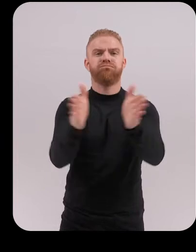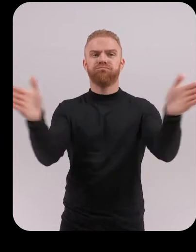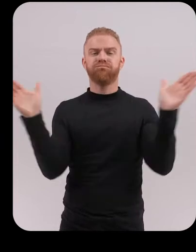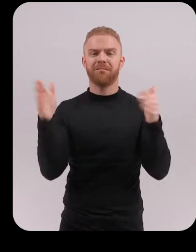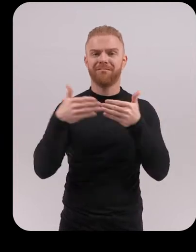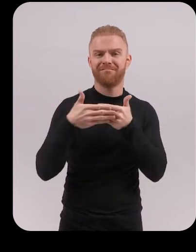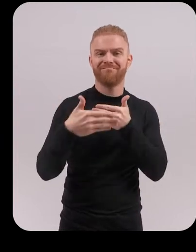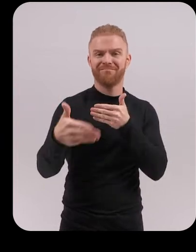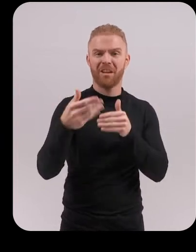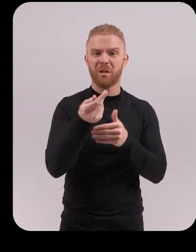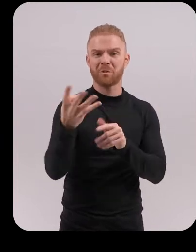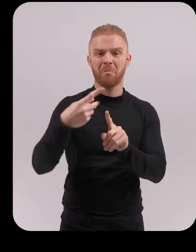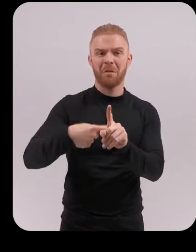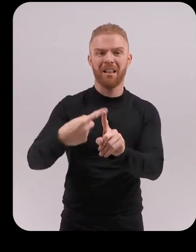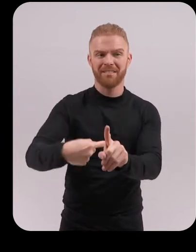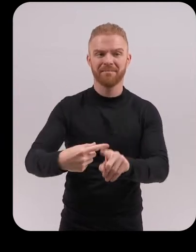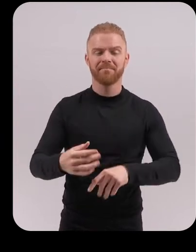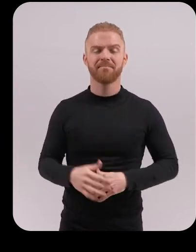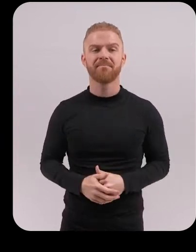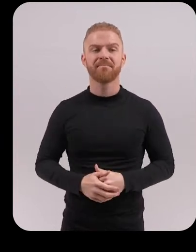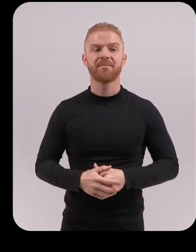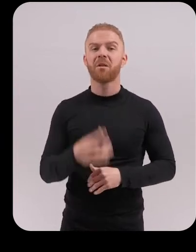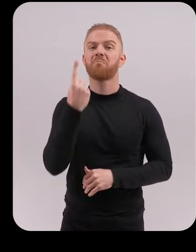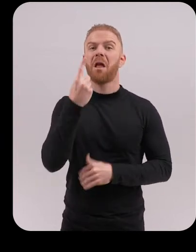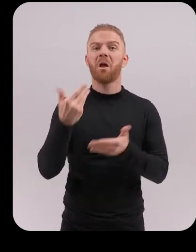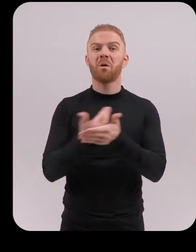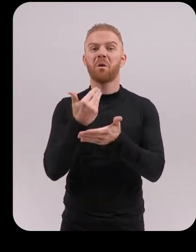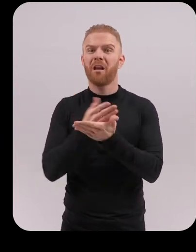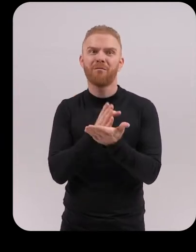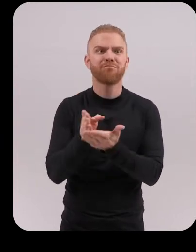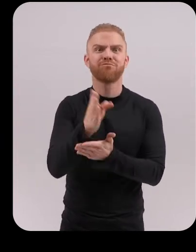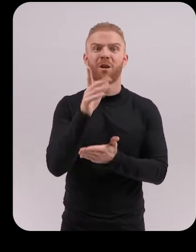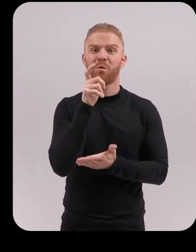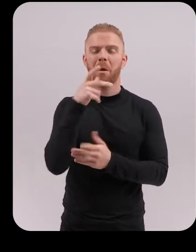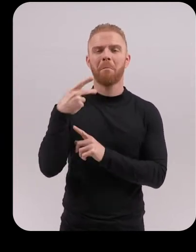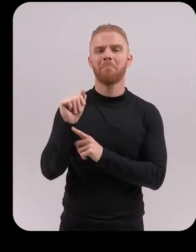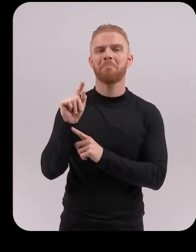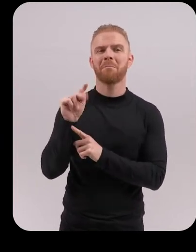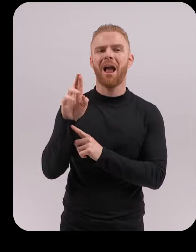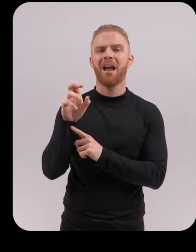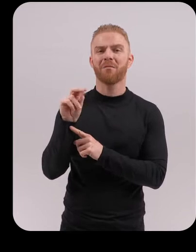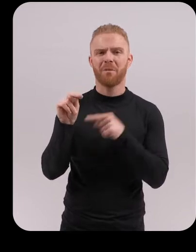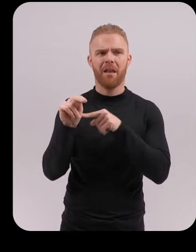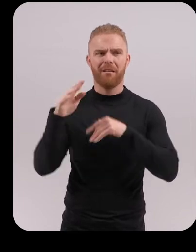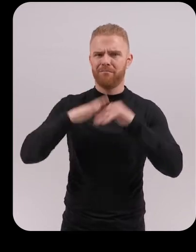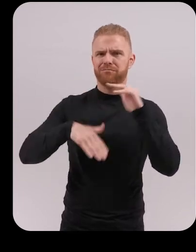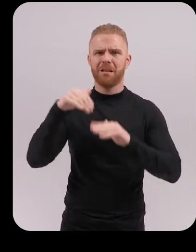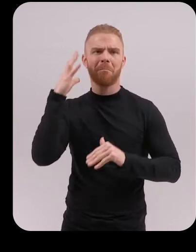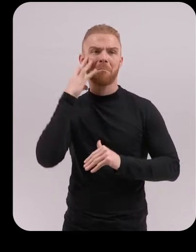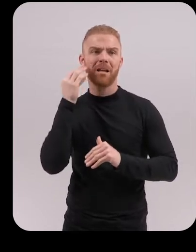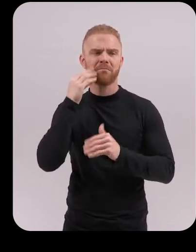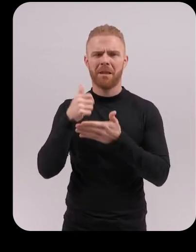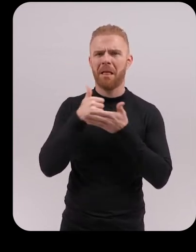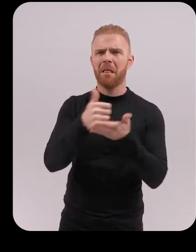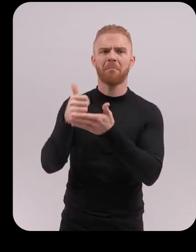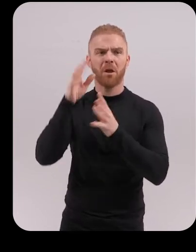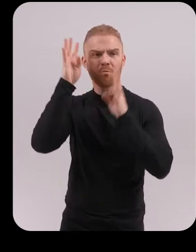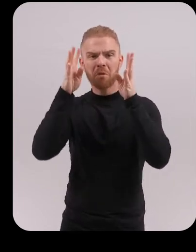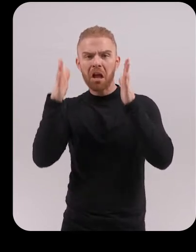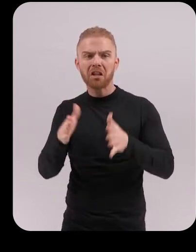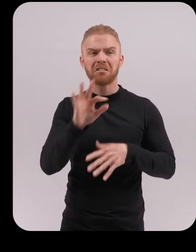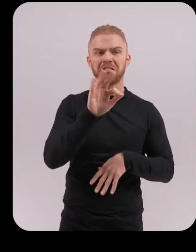in the coming months. One of these trailblazers is Patreon. They're building an experience that helps creators and